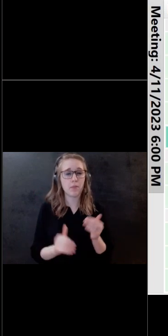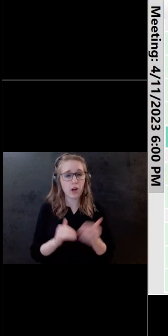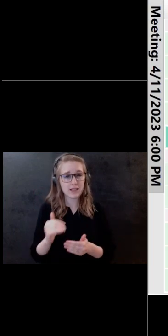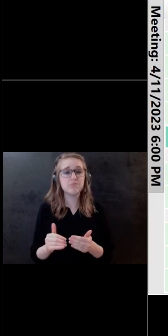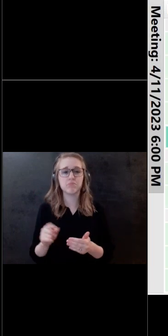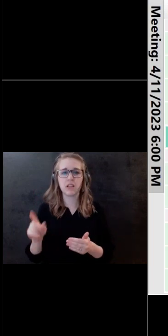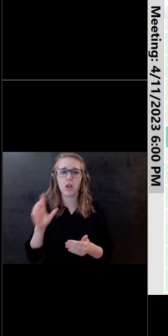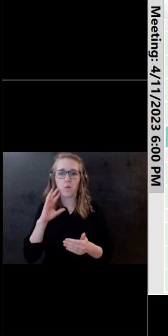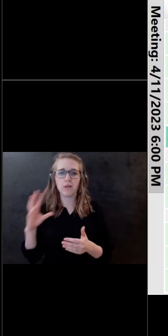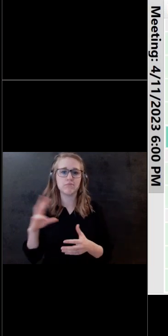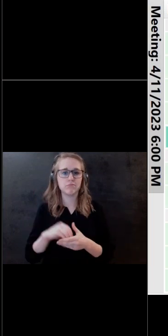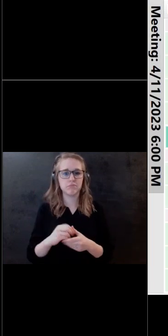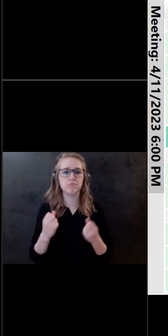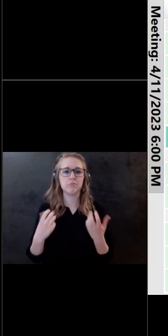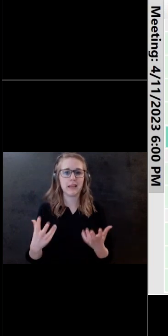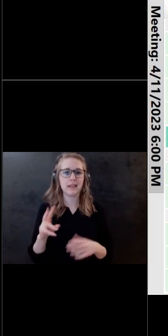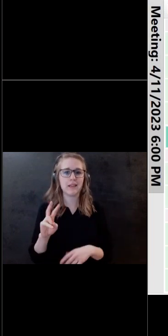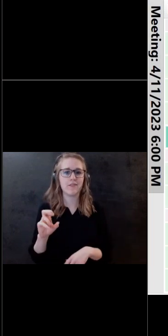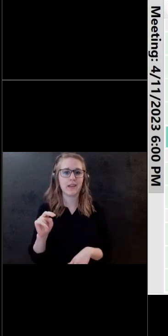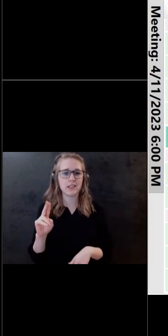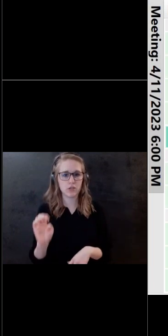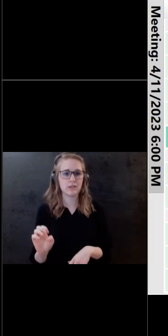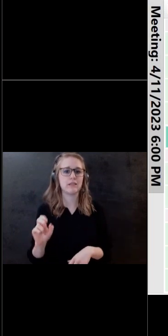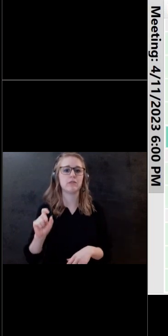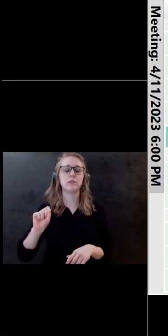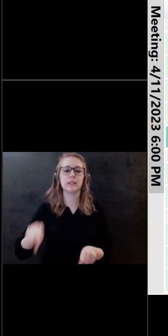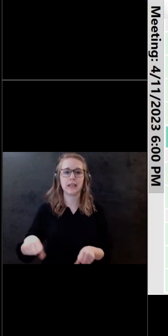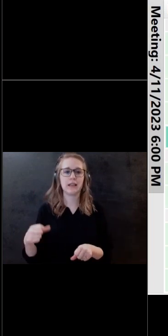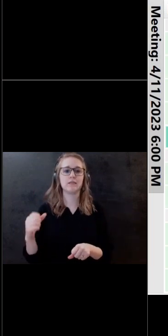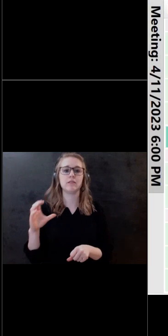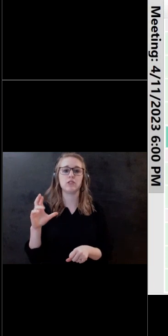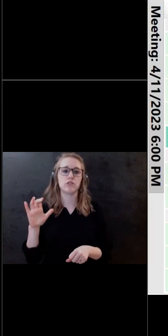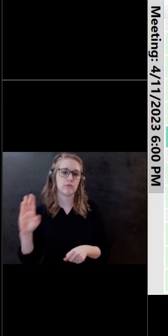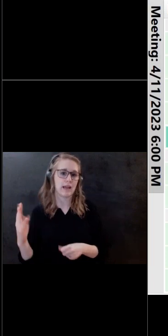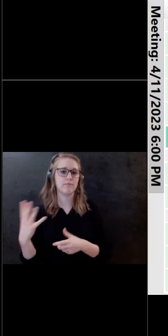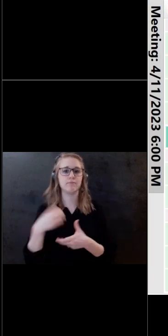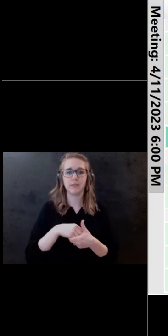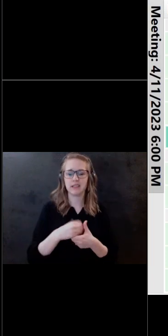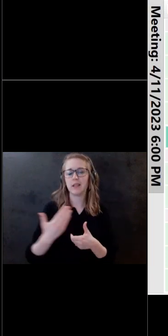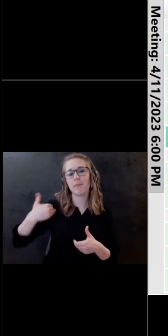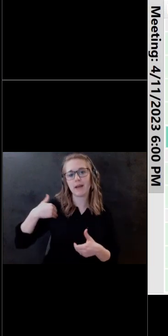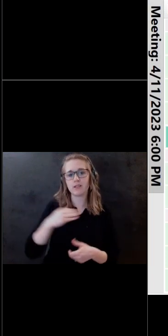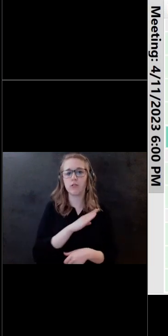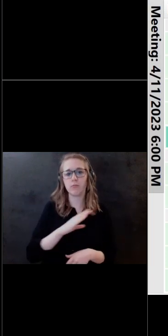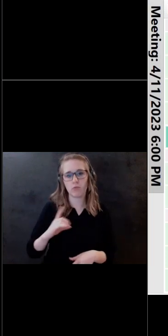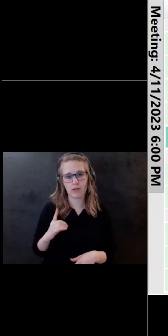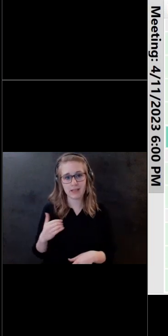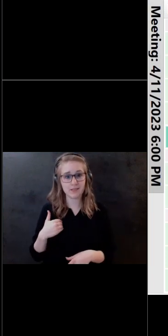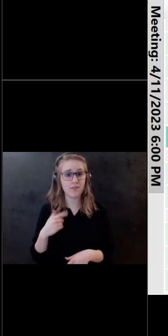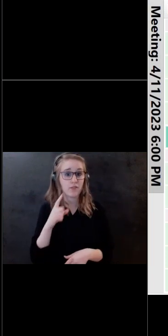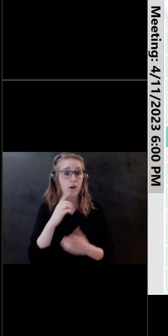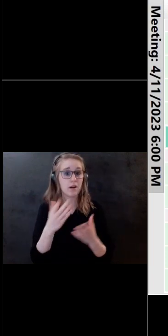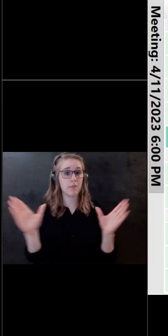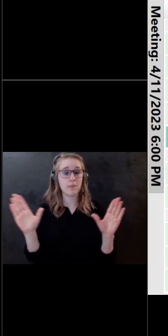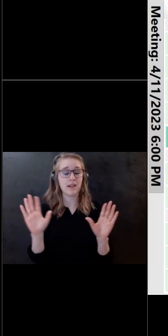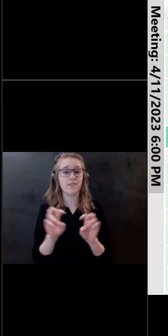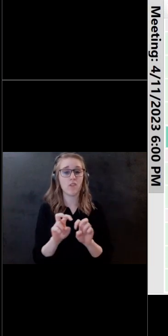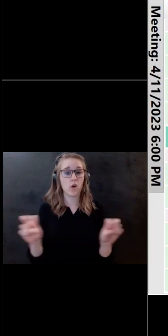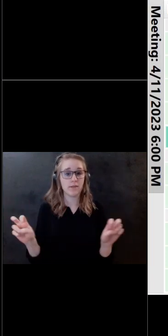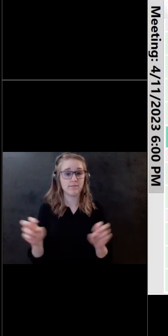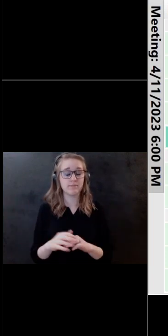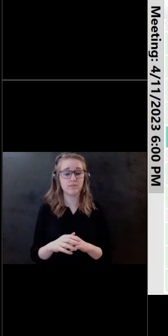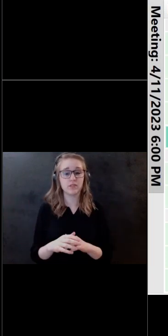will be multiple venues in which we could use CRAB. In the past, the board has done that as a public forum. So rather than going